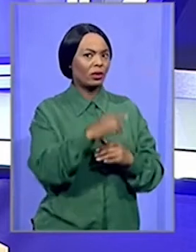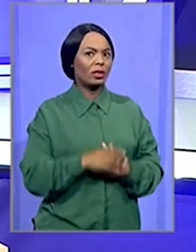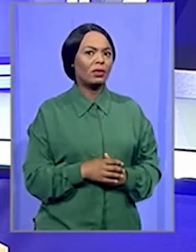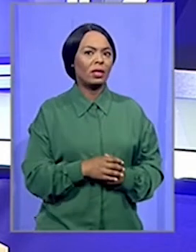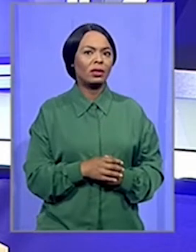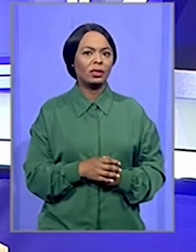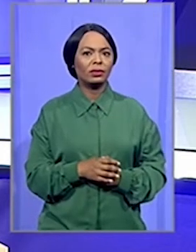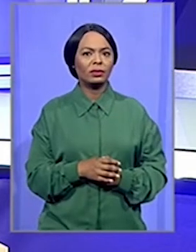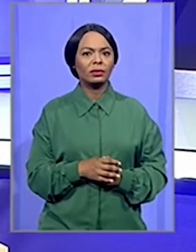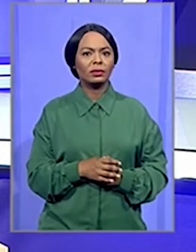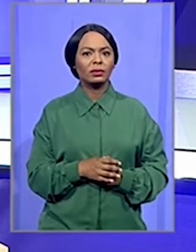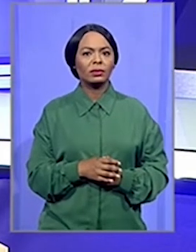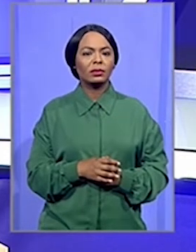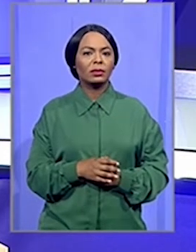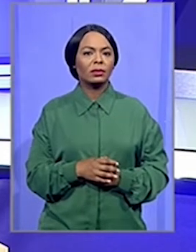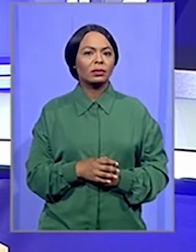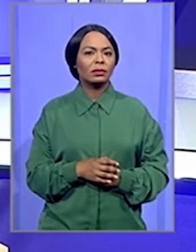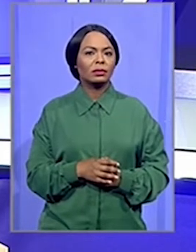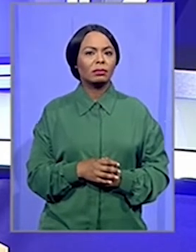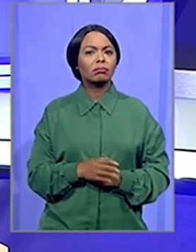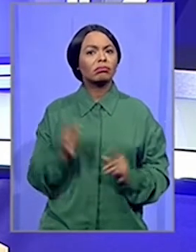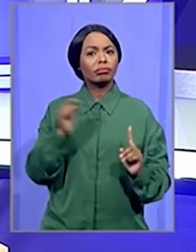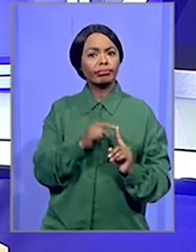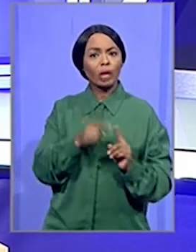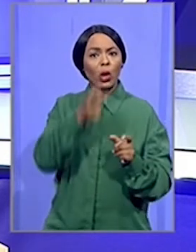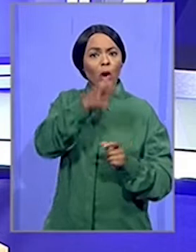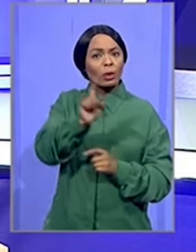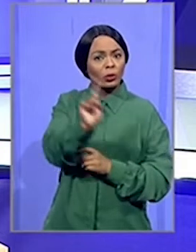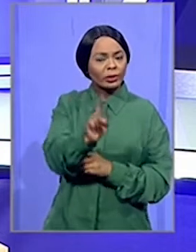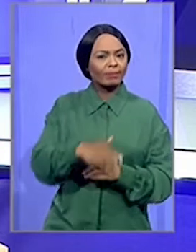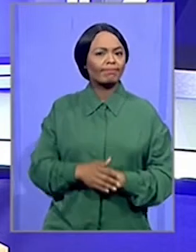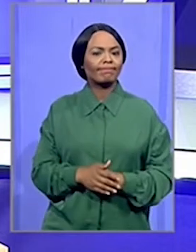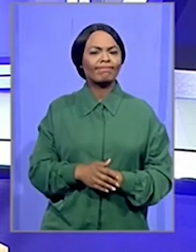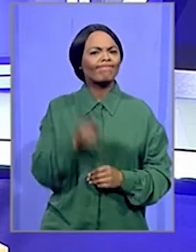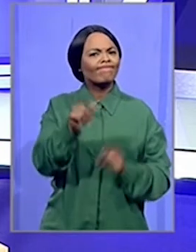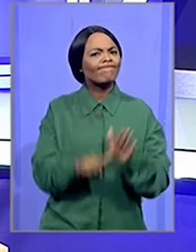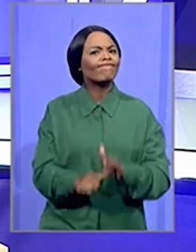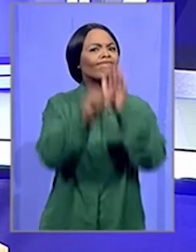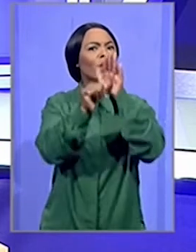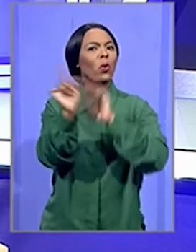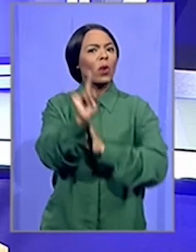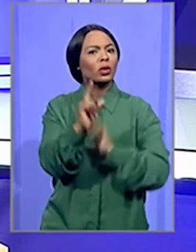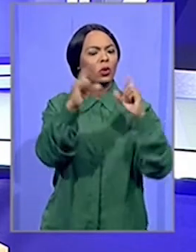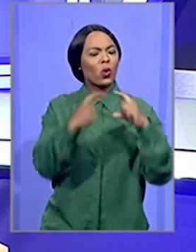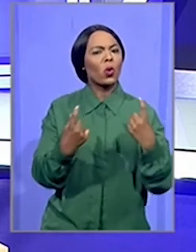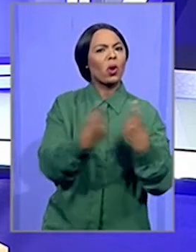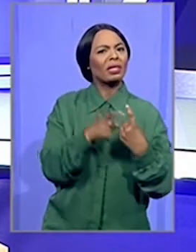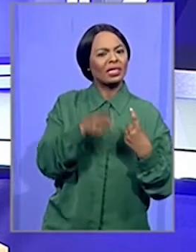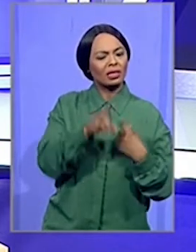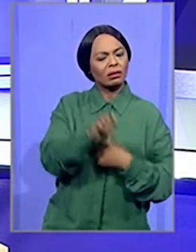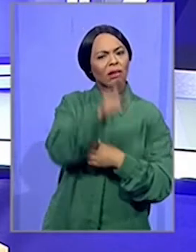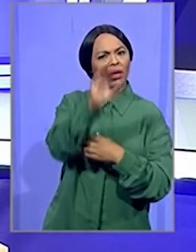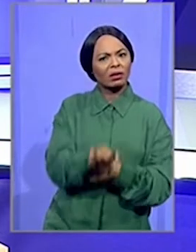Maikutlo a lena ke a fe go pego ye le gona se se bontšha bohlokwa bja dikomišene ga ka kang ka nageng.